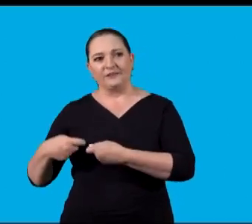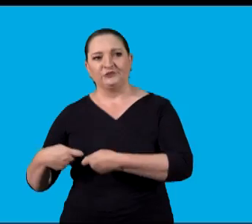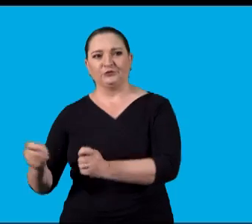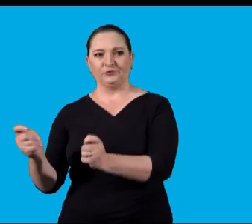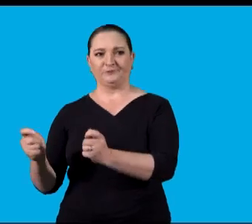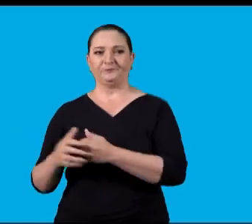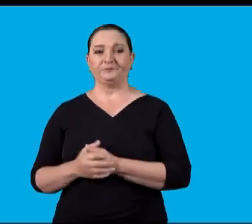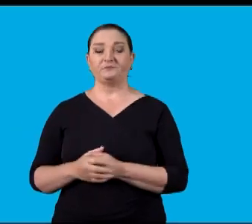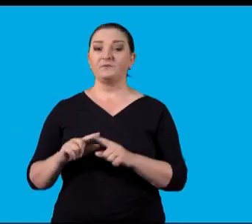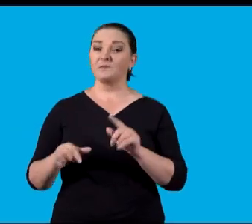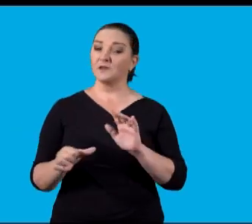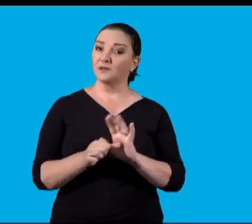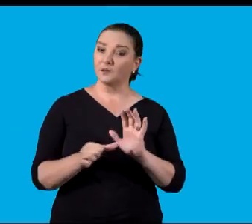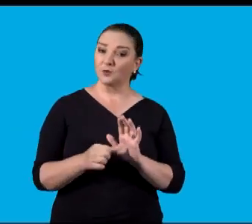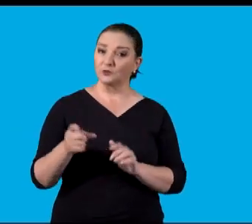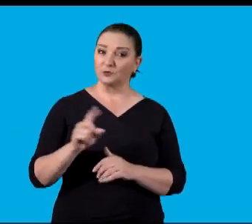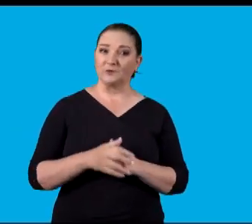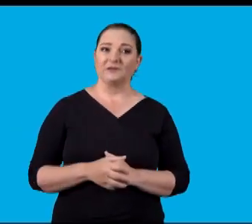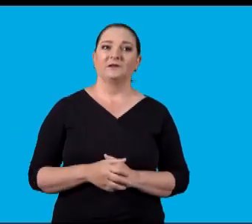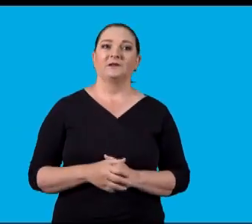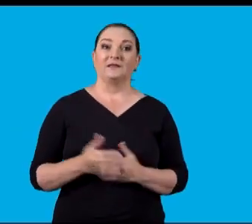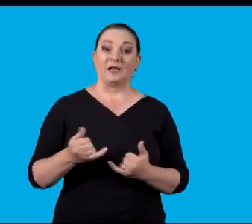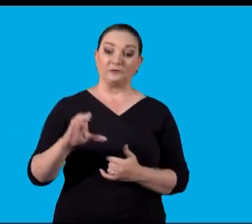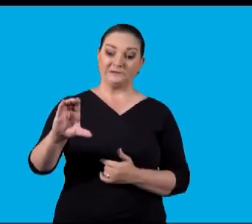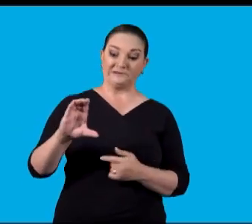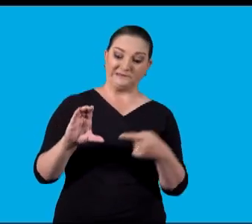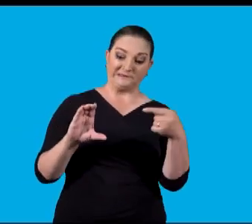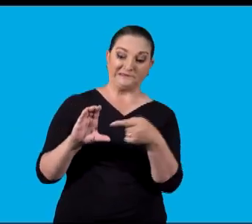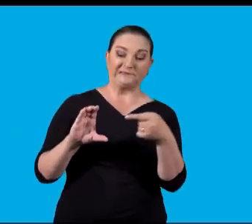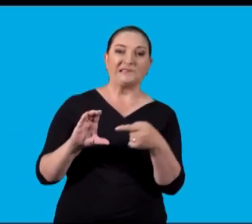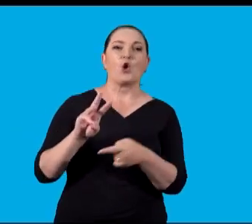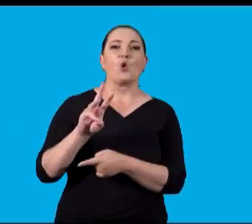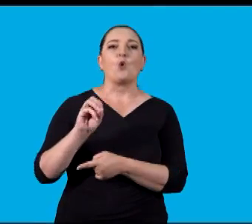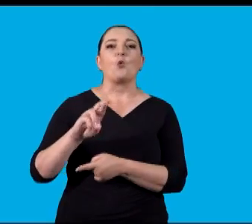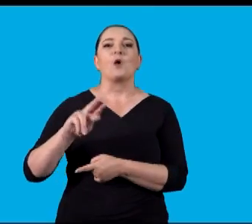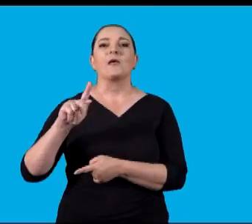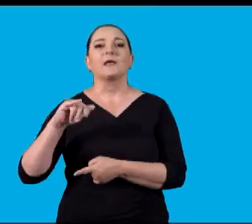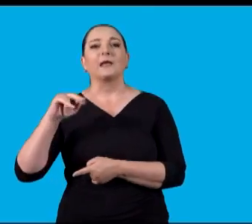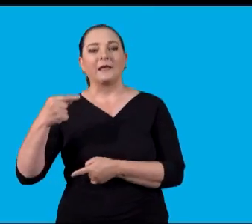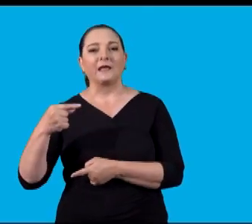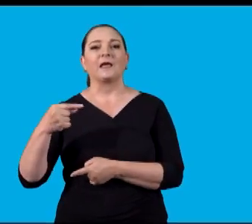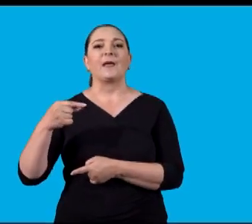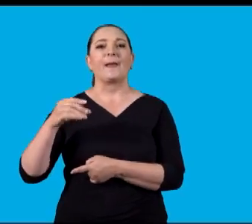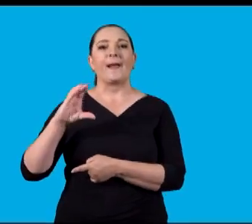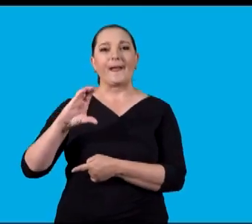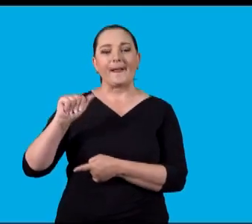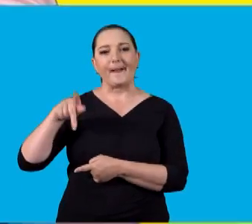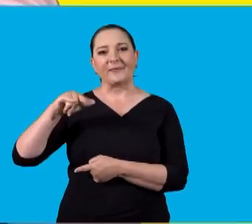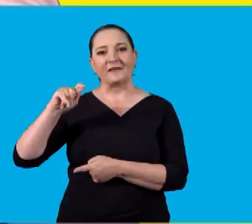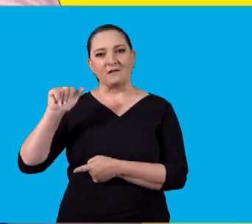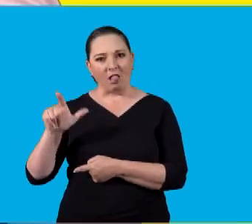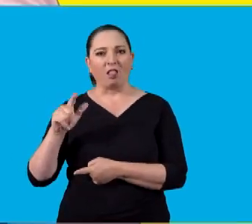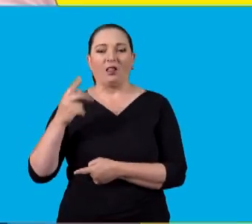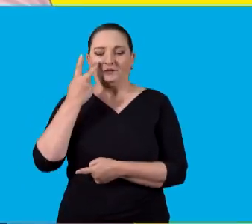payables. And it is very important to note that these will now form part of our working capital. You will see as